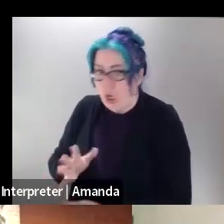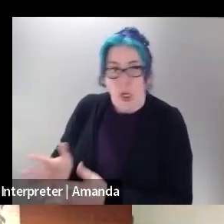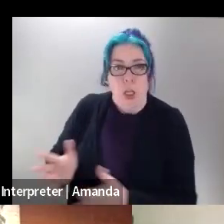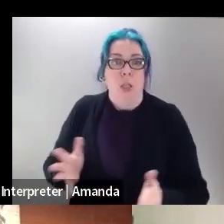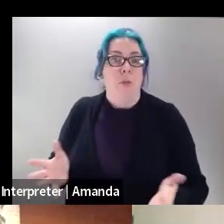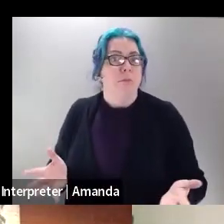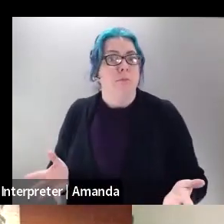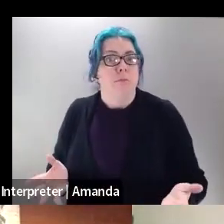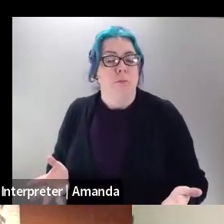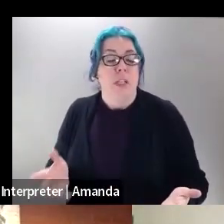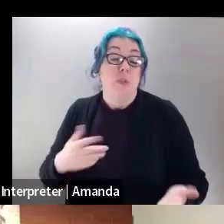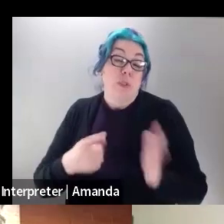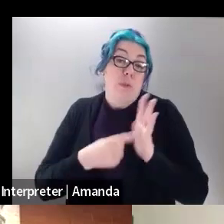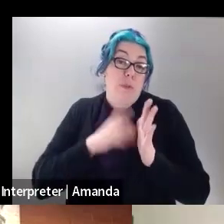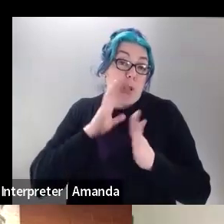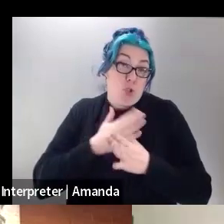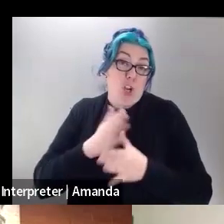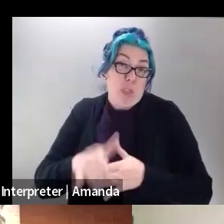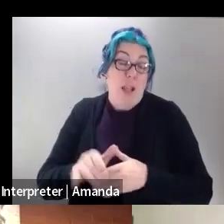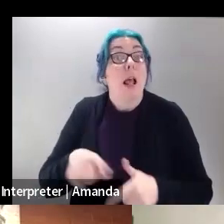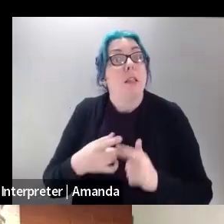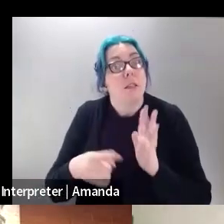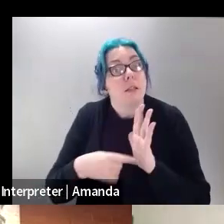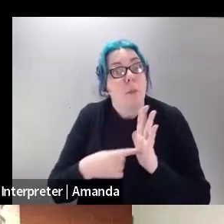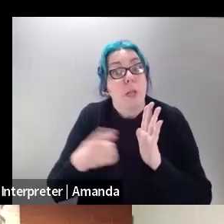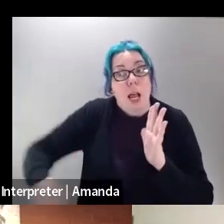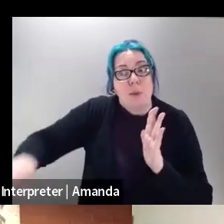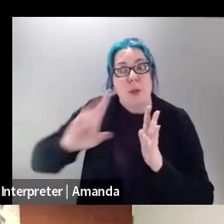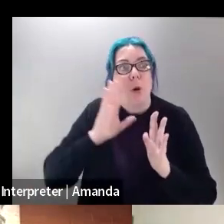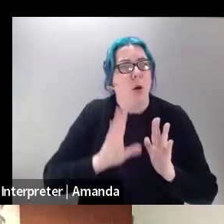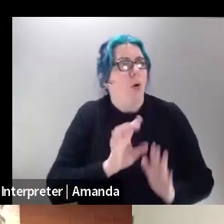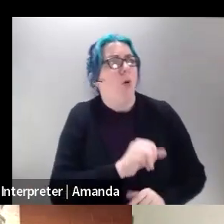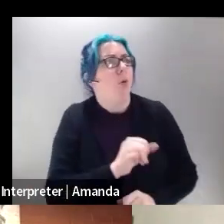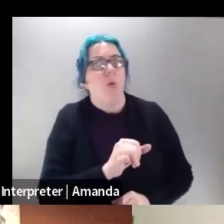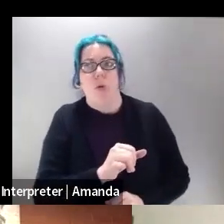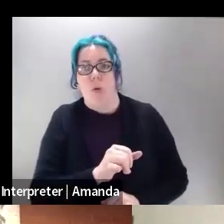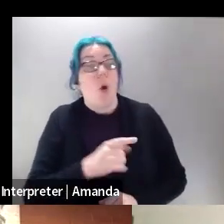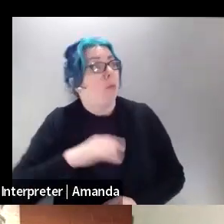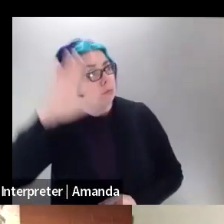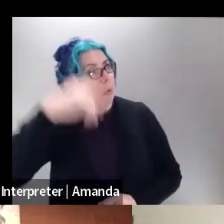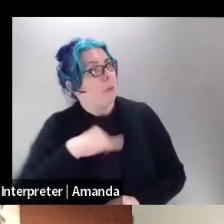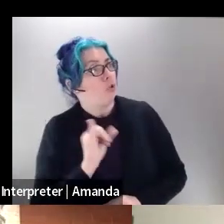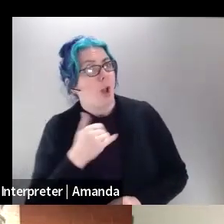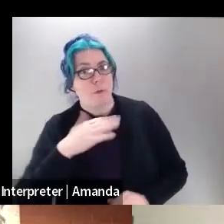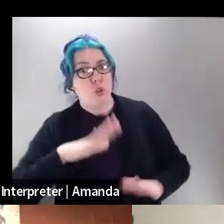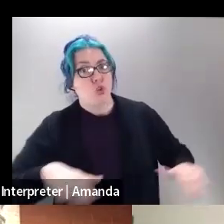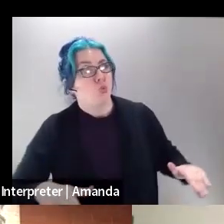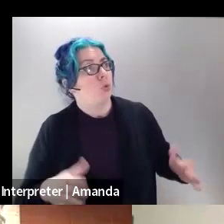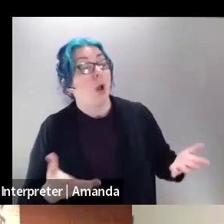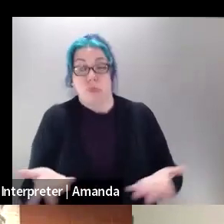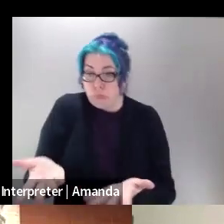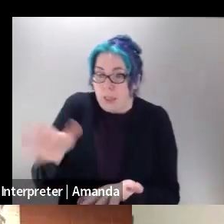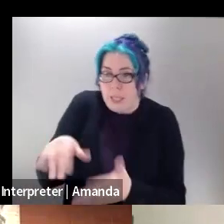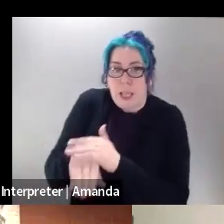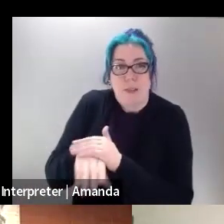door to other people who might have child-related things, but it also sometimes opens the door to broader things.